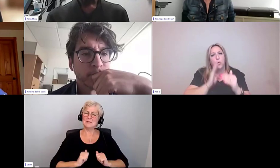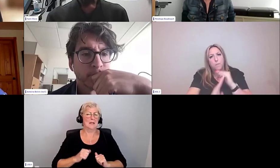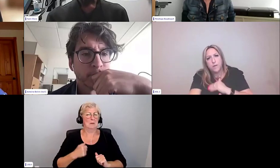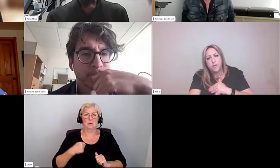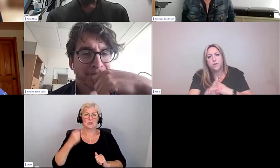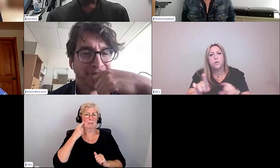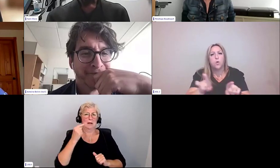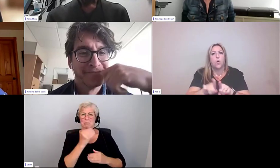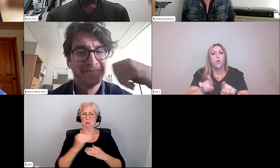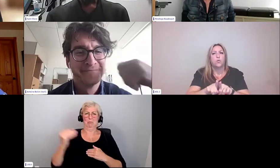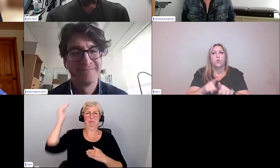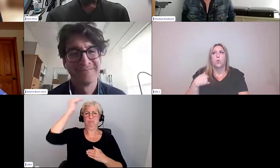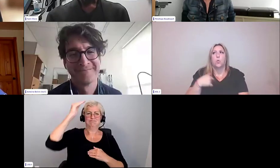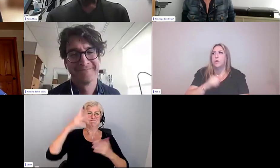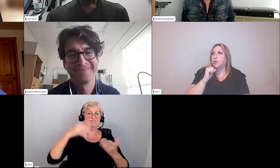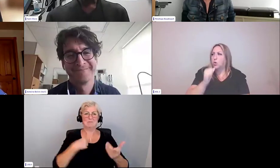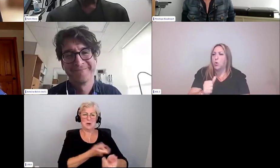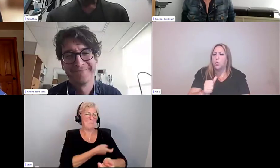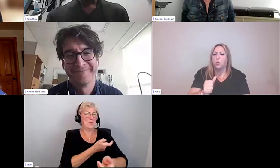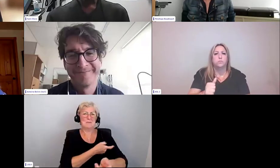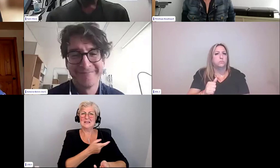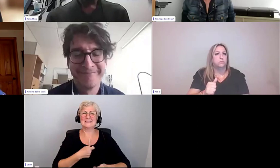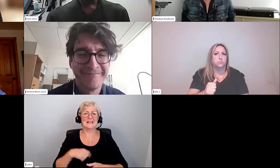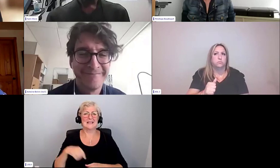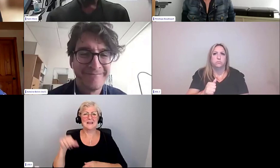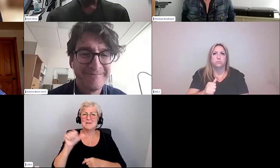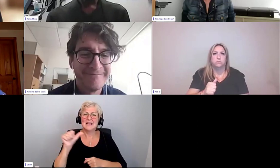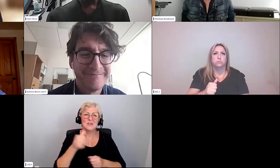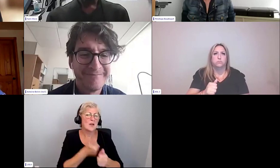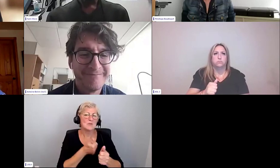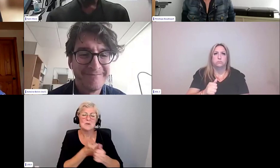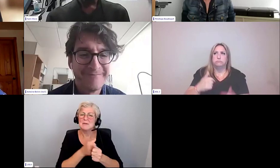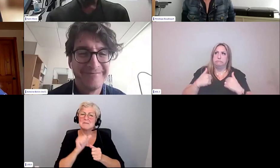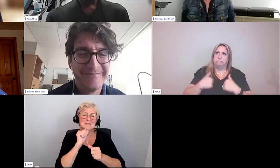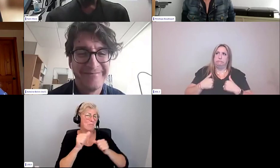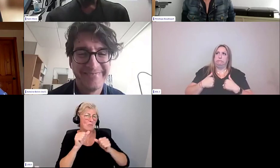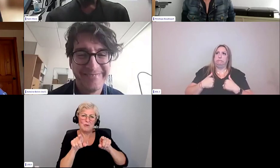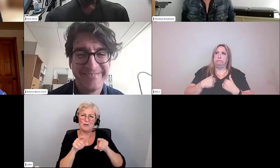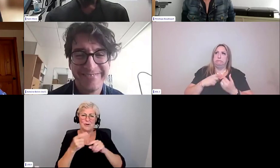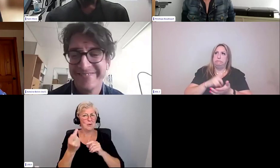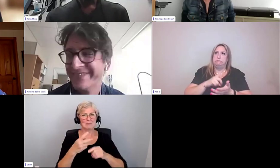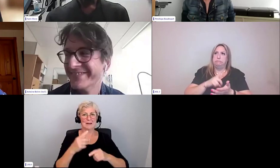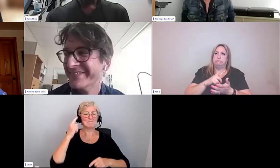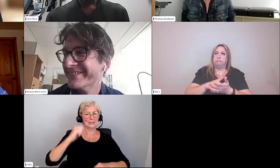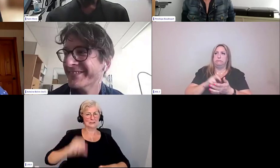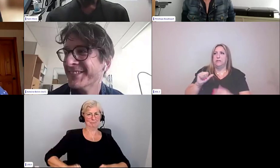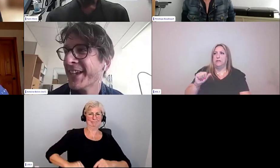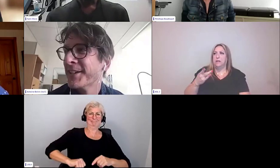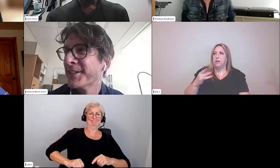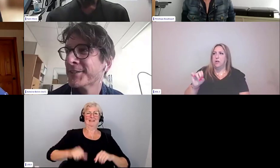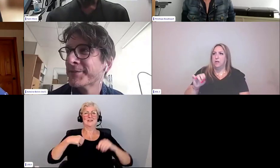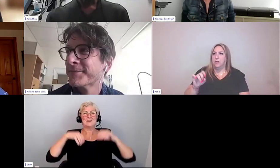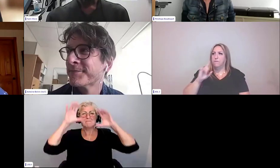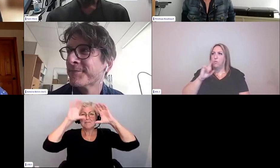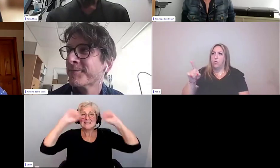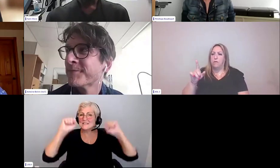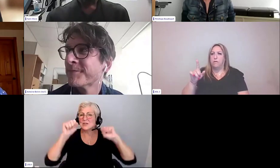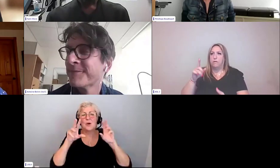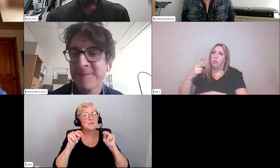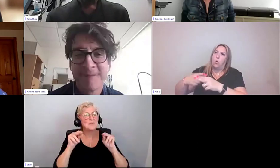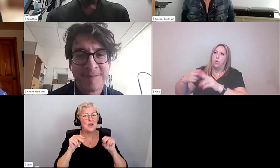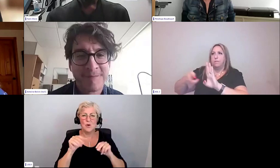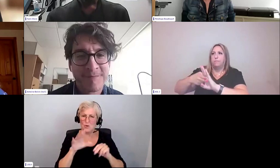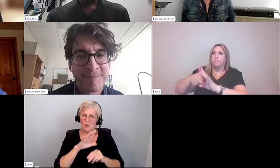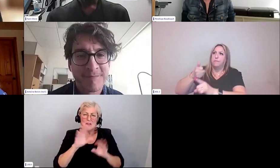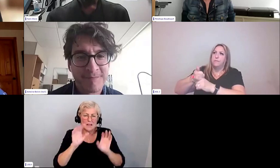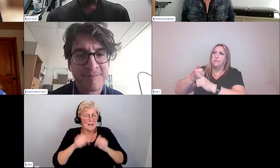we don't take ourselves for a doctor. I don't take myself for a doctor. Antoine doesn't take himself for a president or something like that. We have